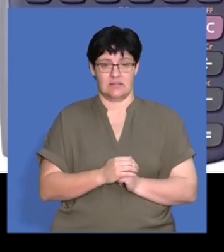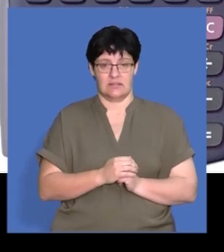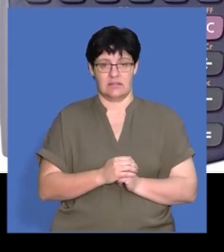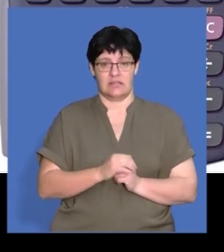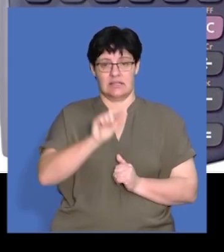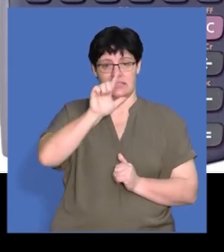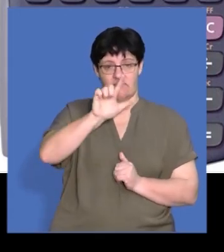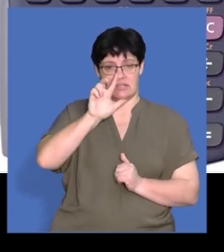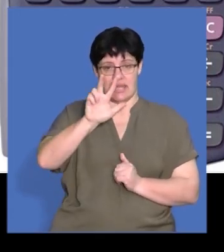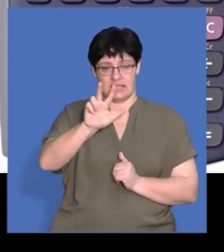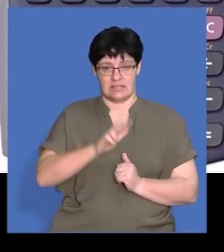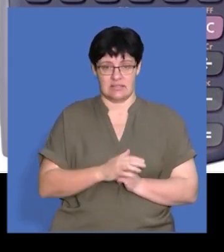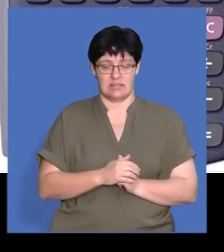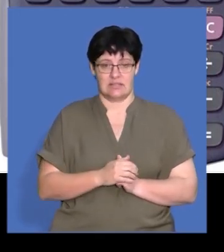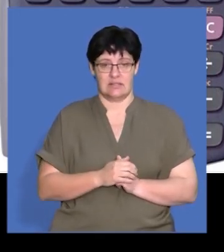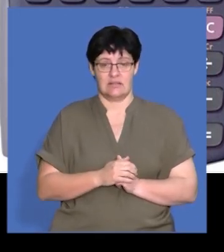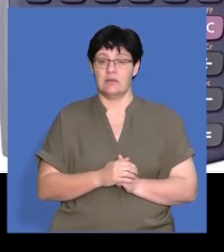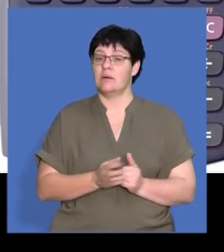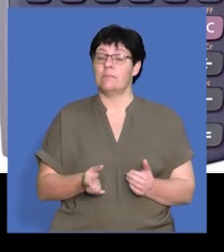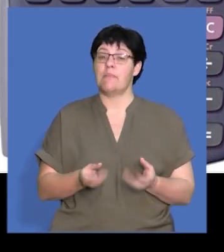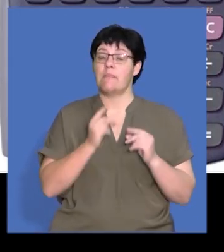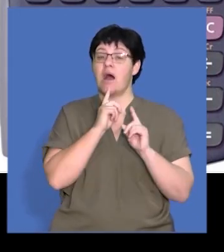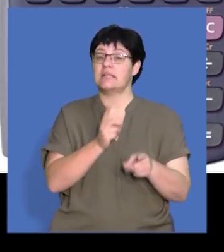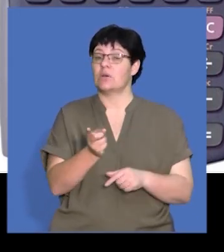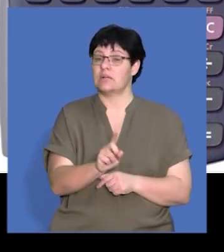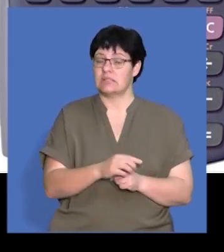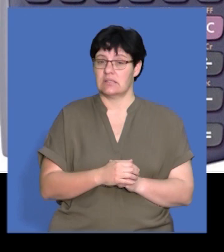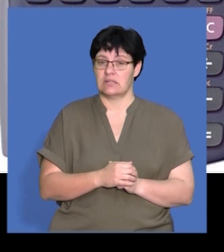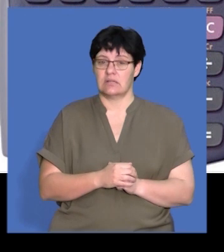by 78, and I'm going to get an answer of